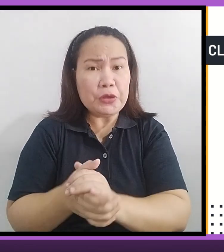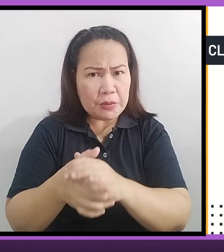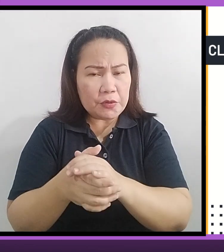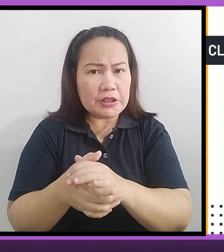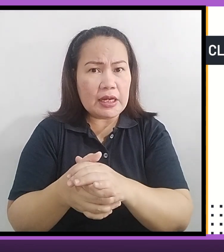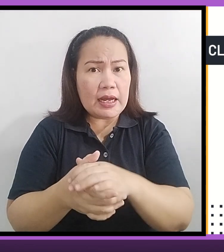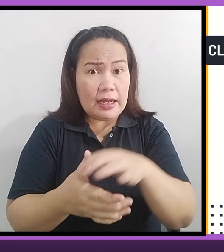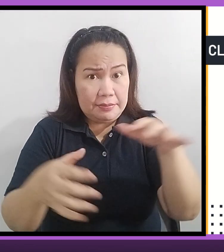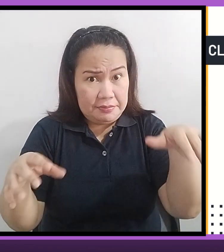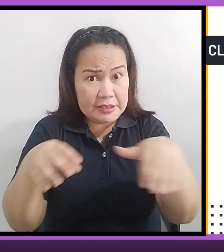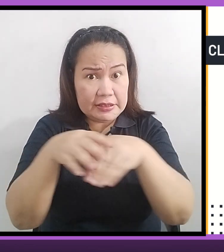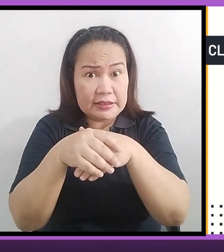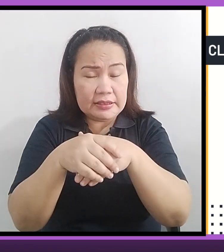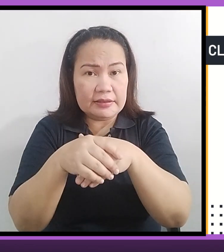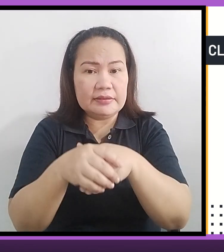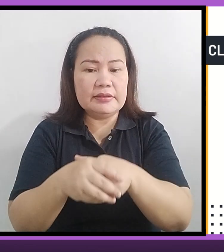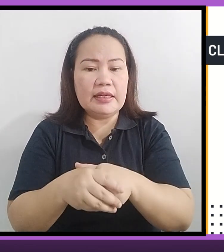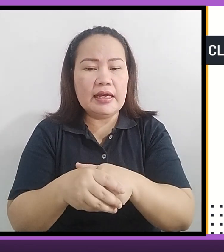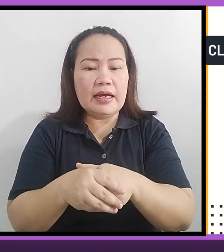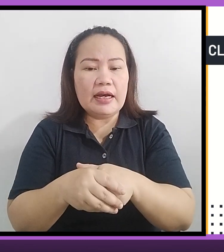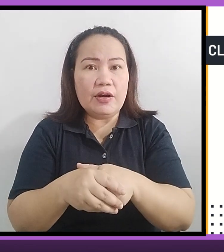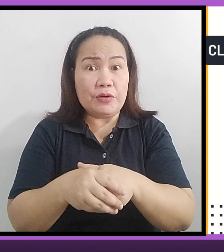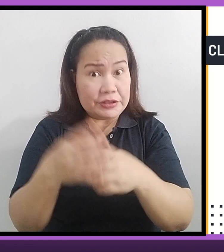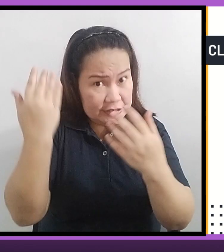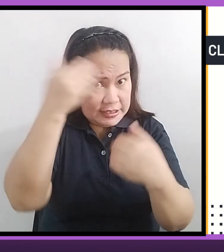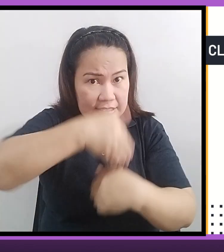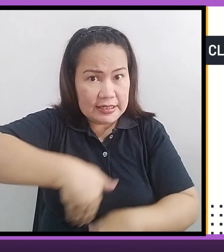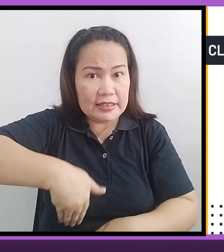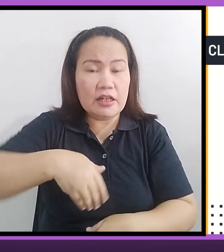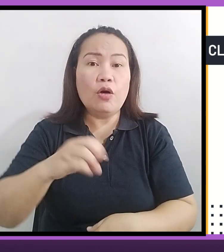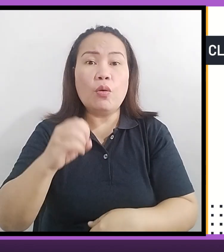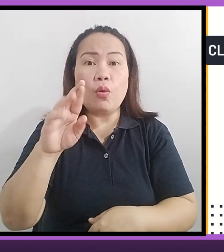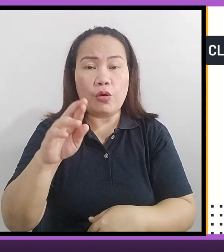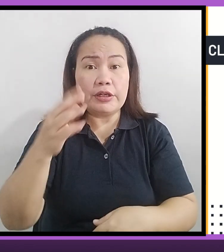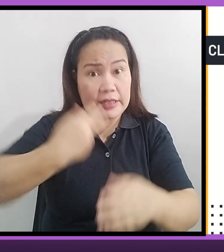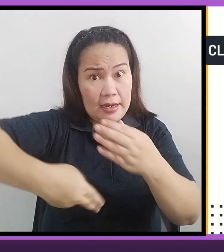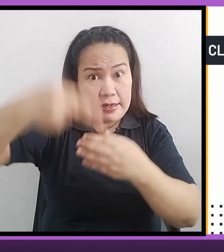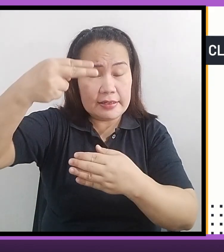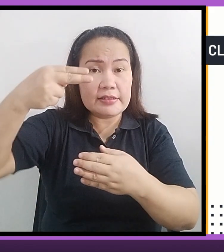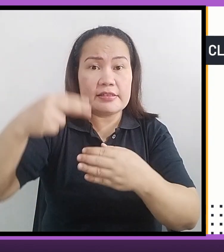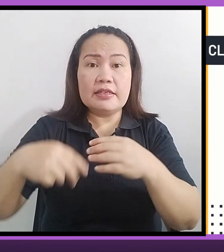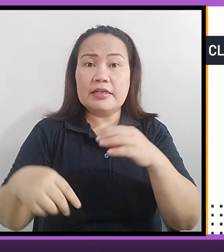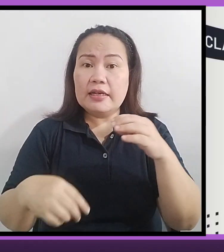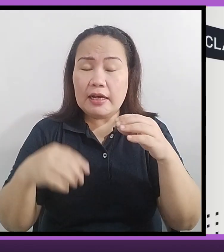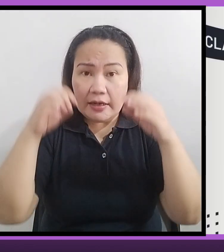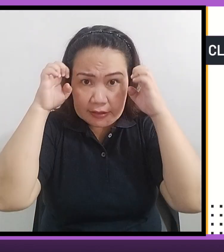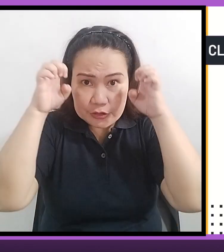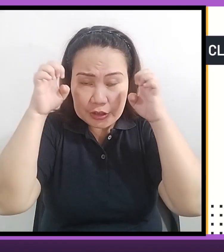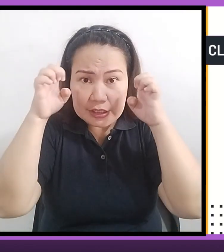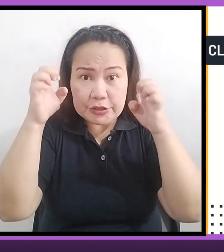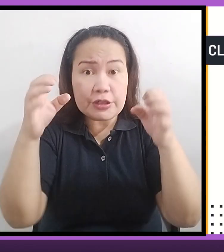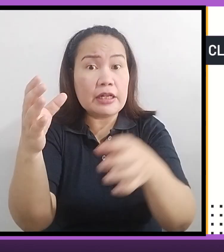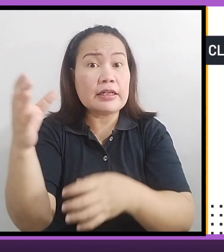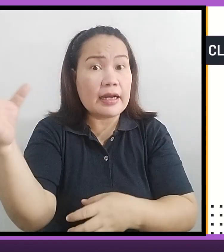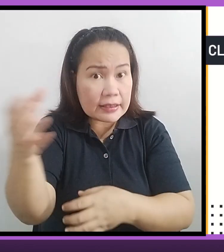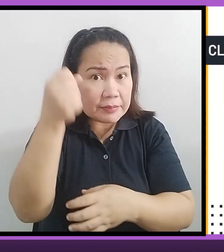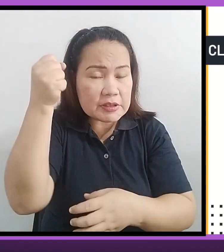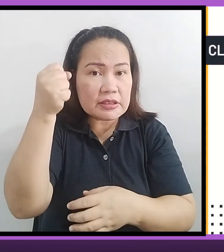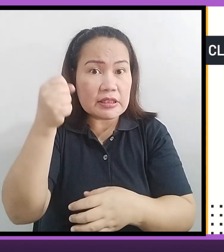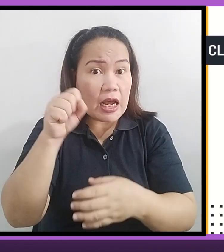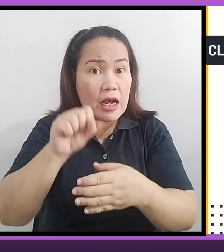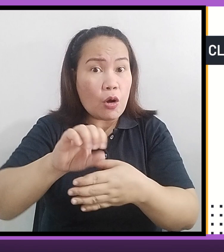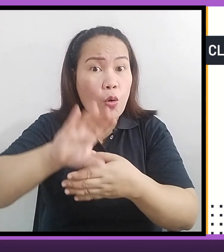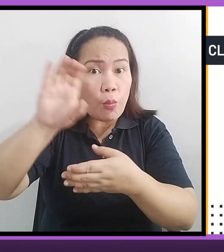marital status, and the highest educational attainment. So another classification